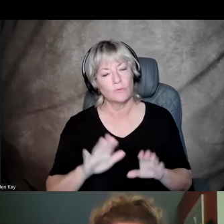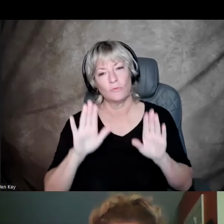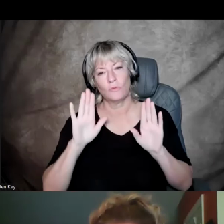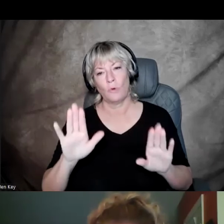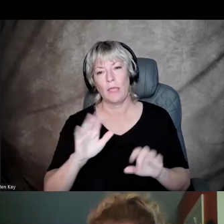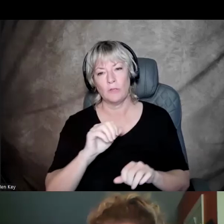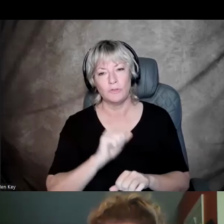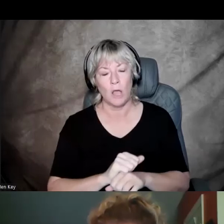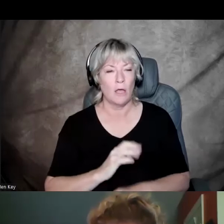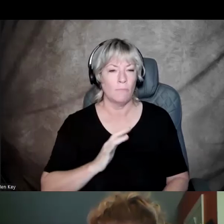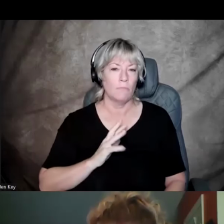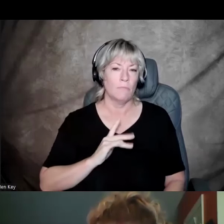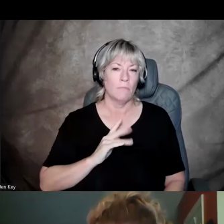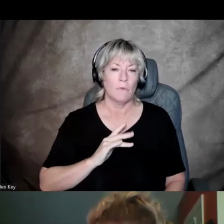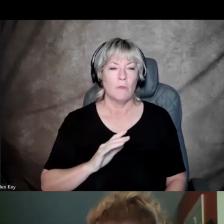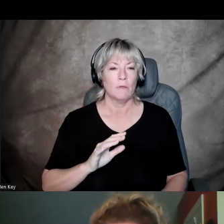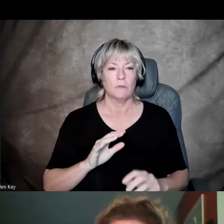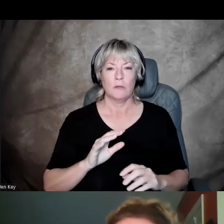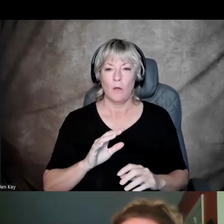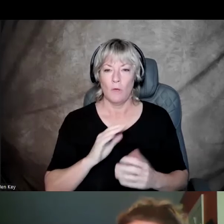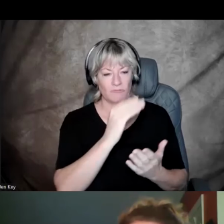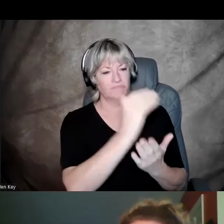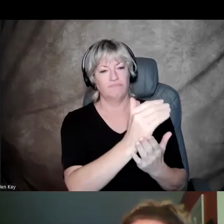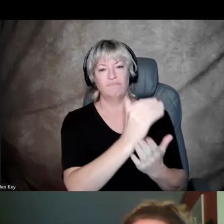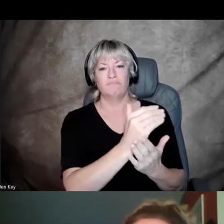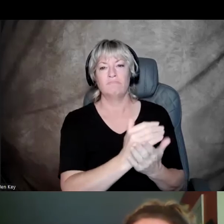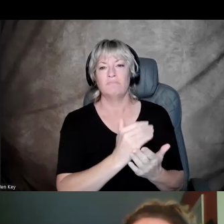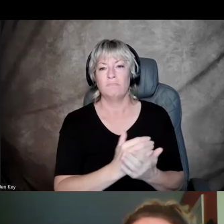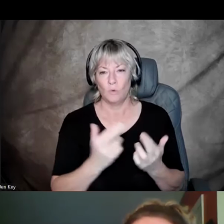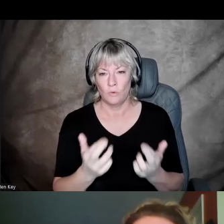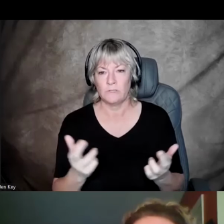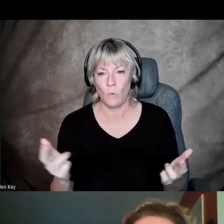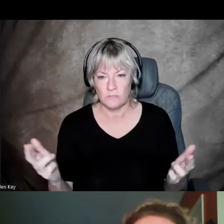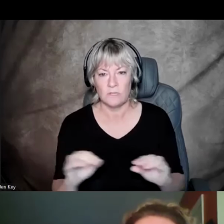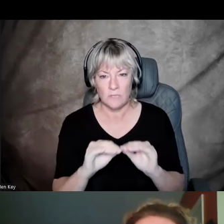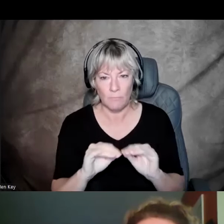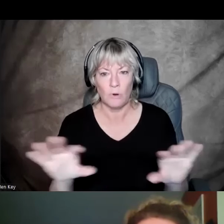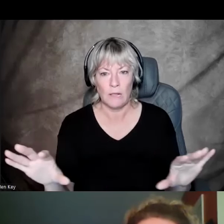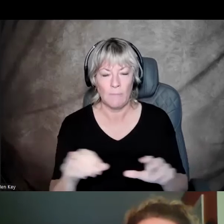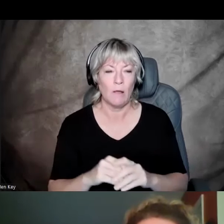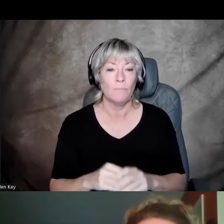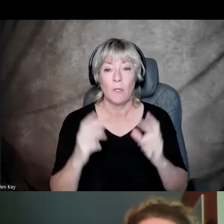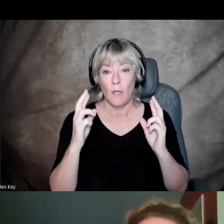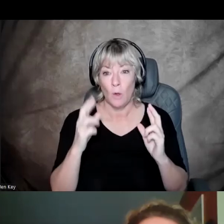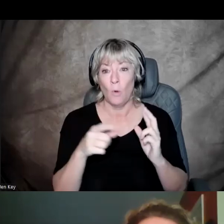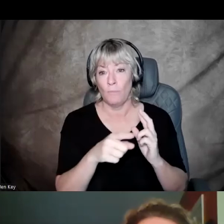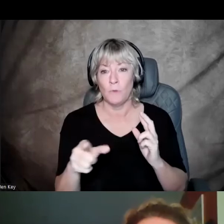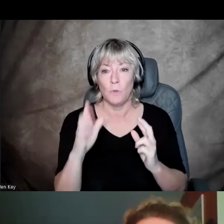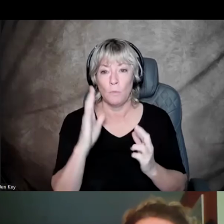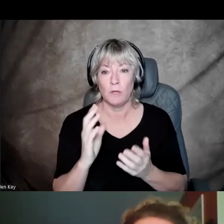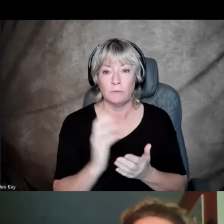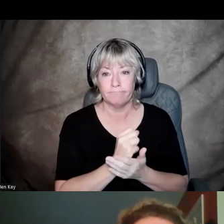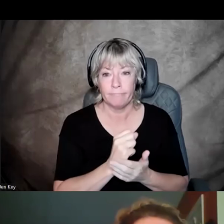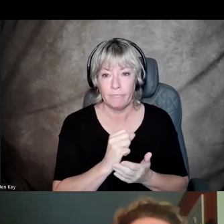of putting these resources together. And so I hope that you'll access those.